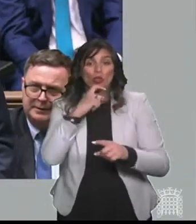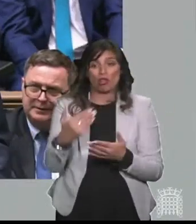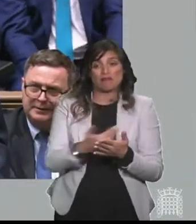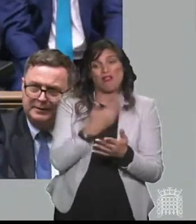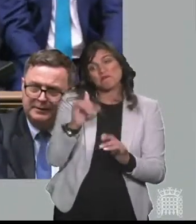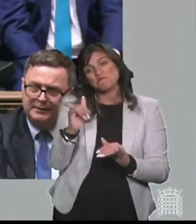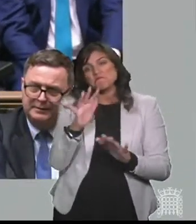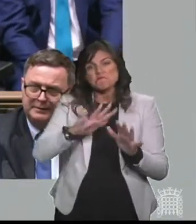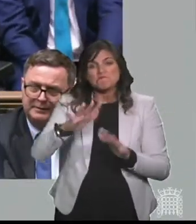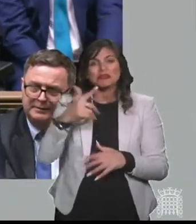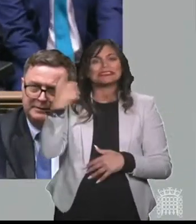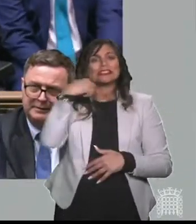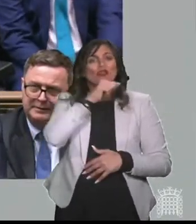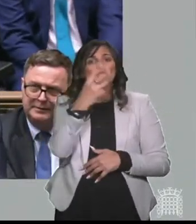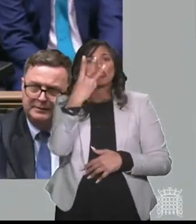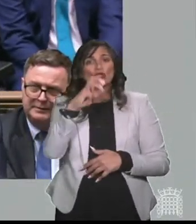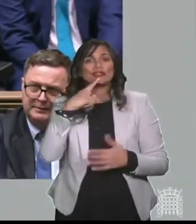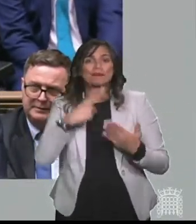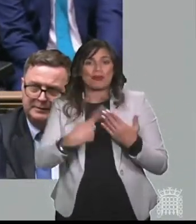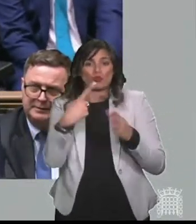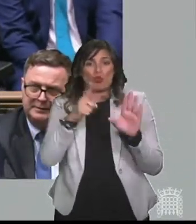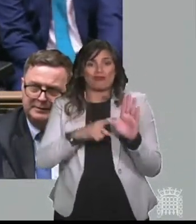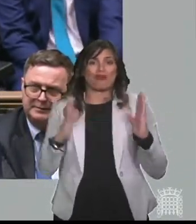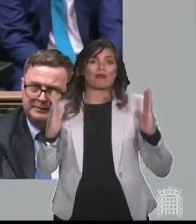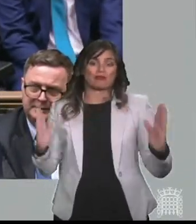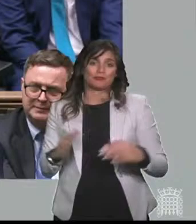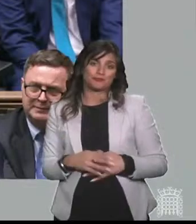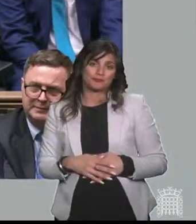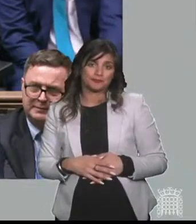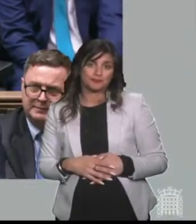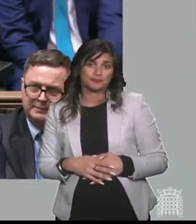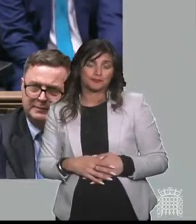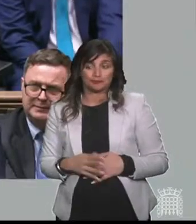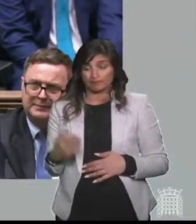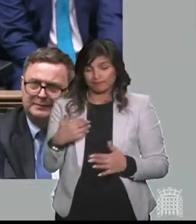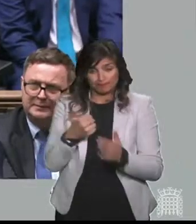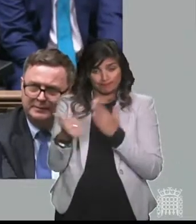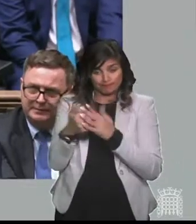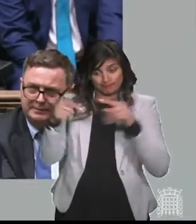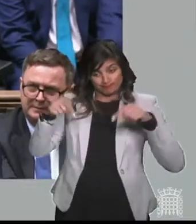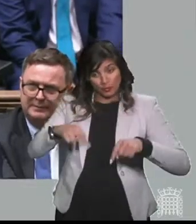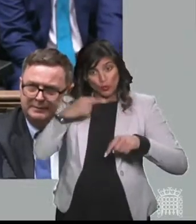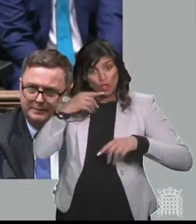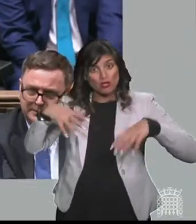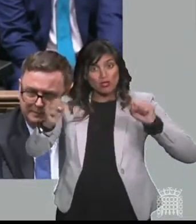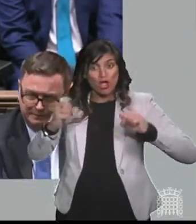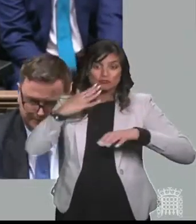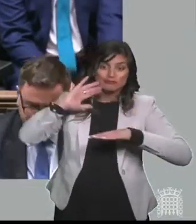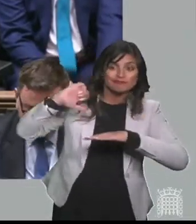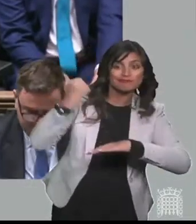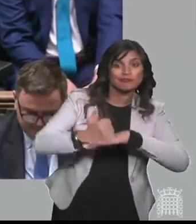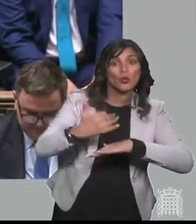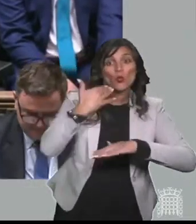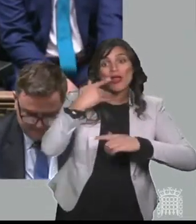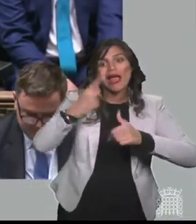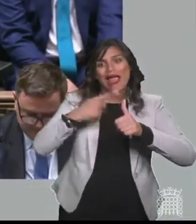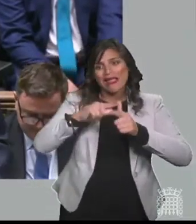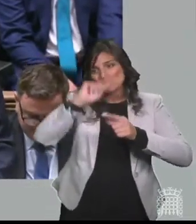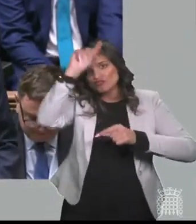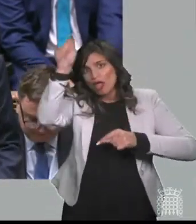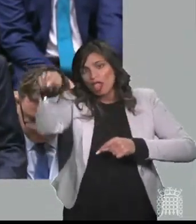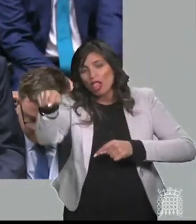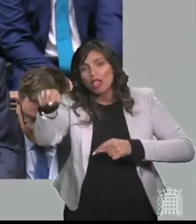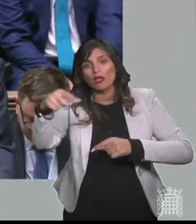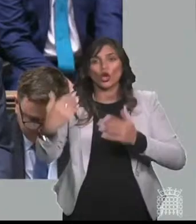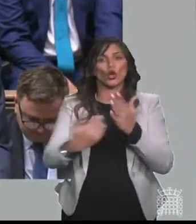£630 every single year. And, Mr. Speaker, I would normally bring in a measure like this from the start of the new tax year in April. But